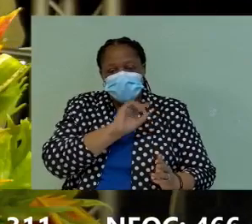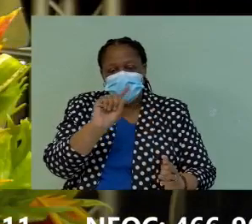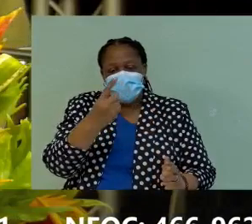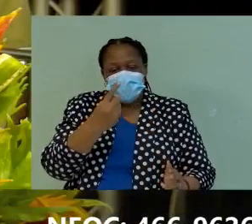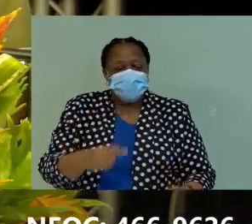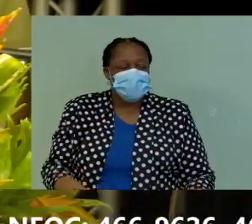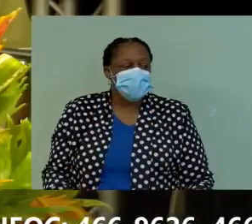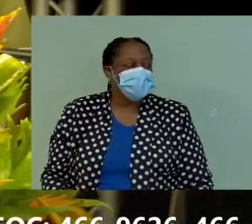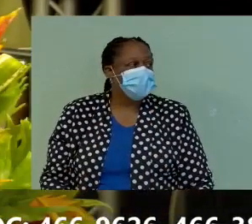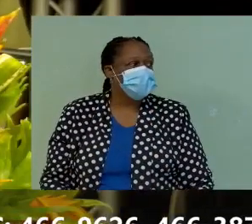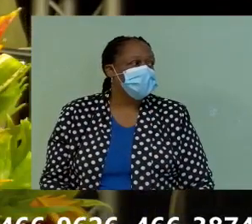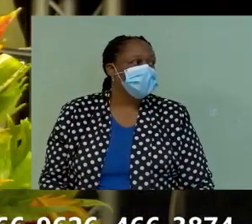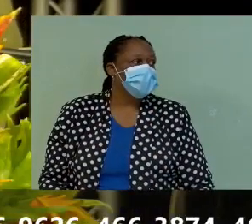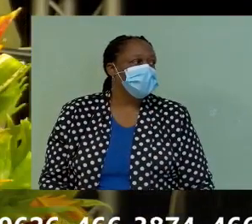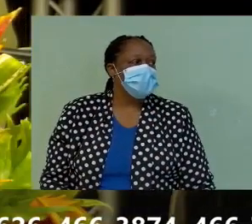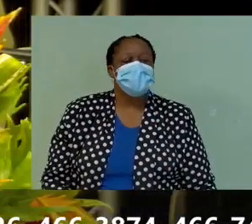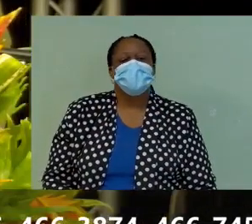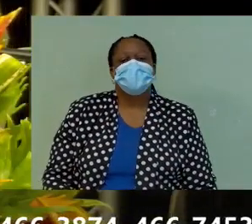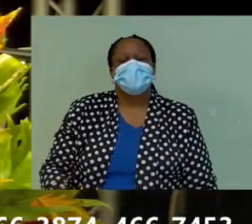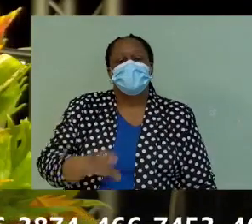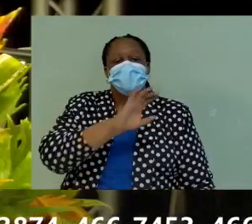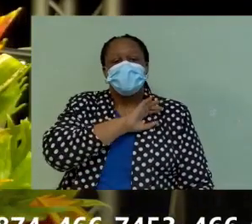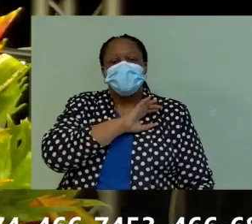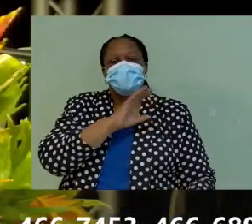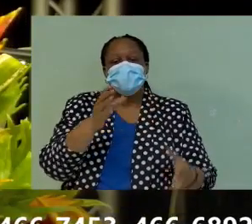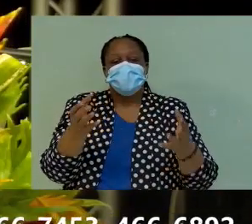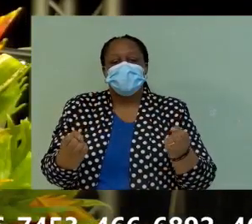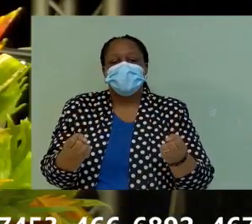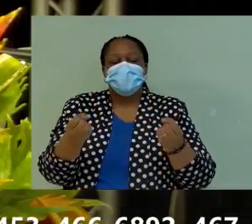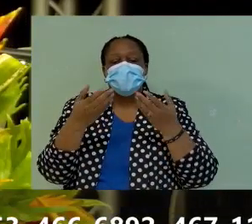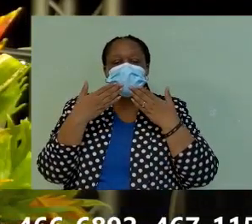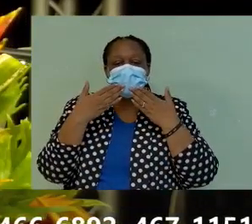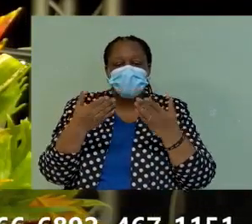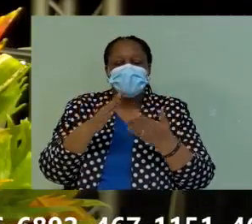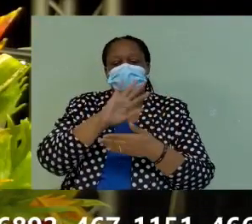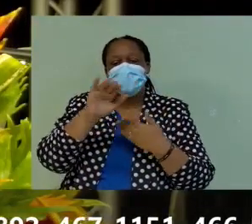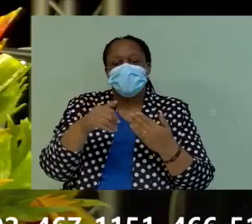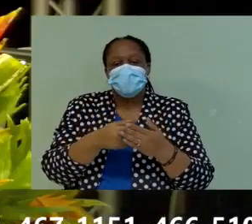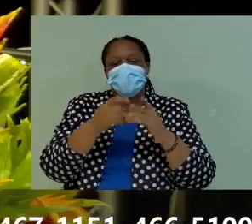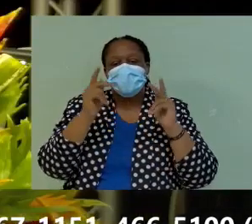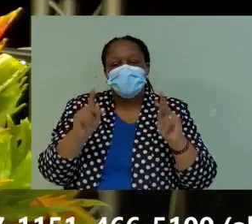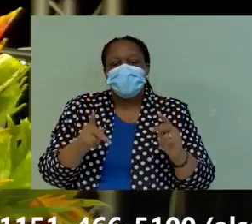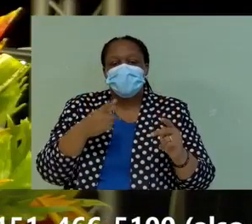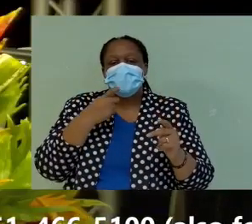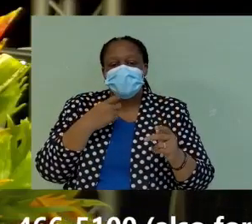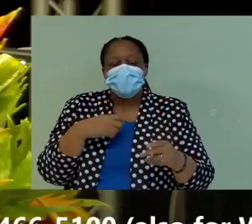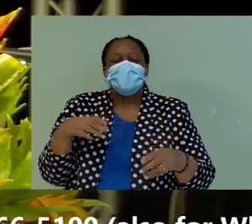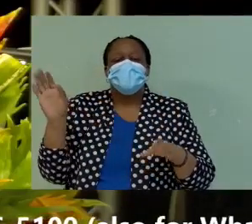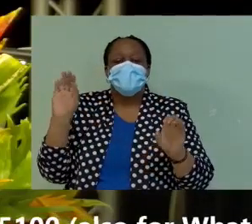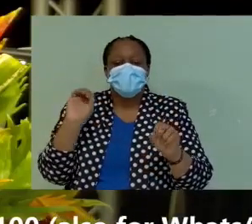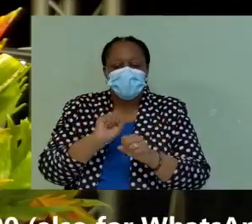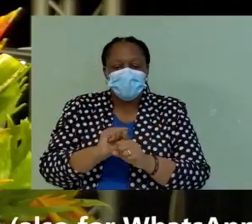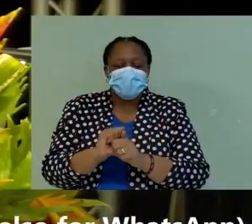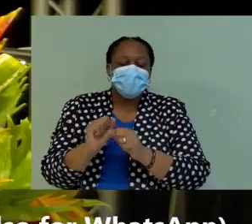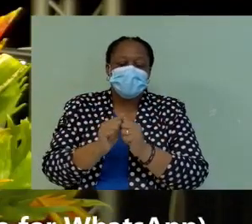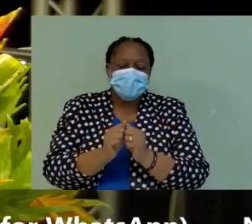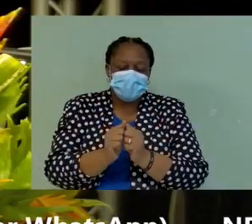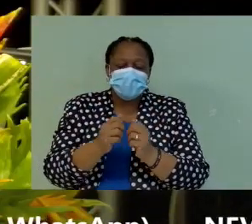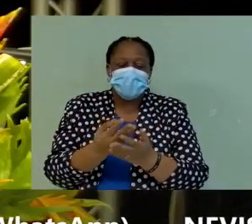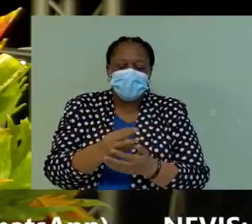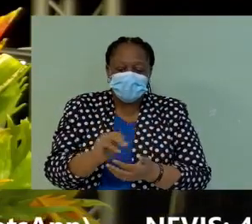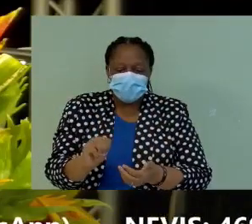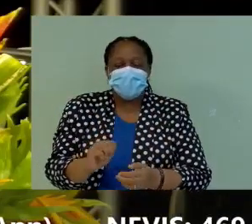Commissioner of Police wishes to thank the vast majority of residents for their cooperation to date and their compliance with the